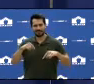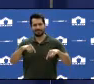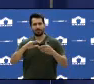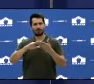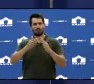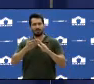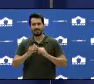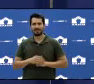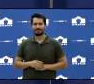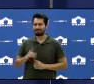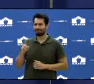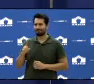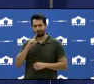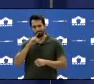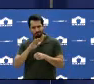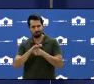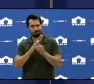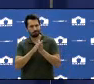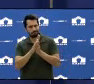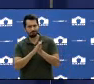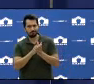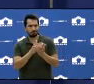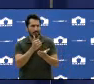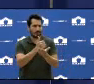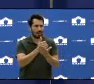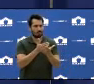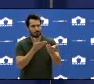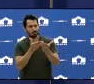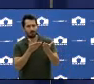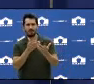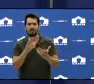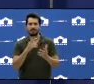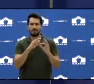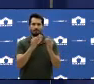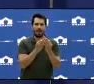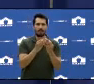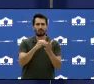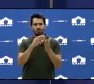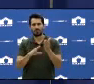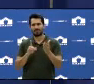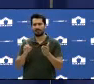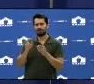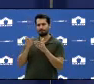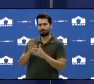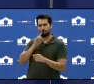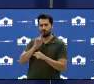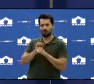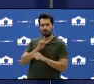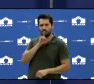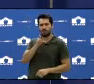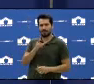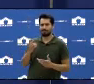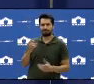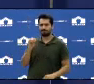community and his commitment to serving our families and our students well, and just his authenticity as a human being. He